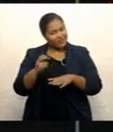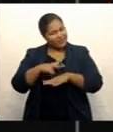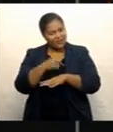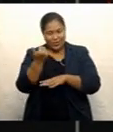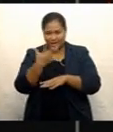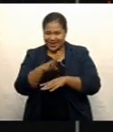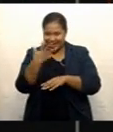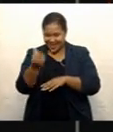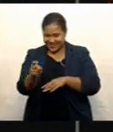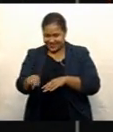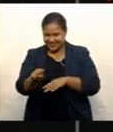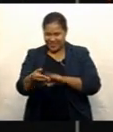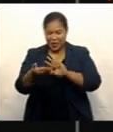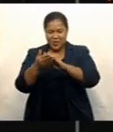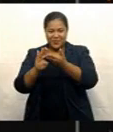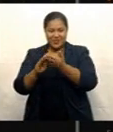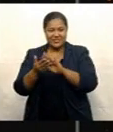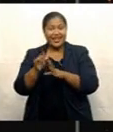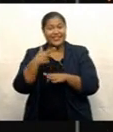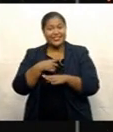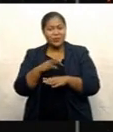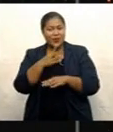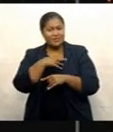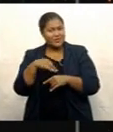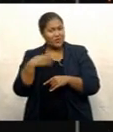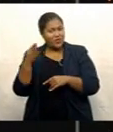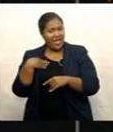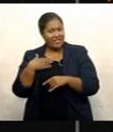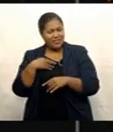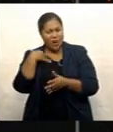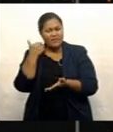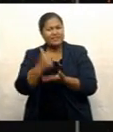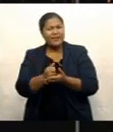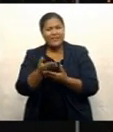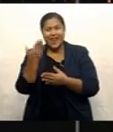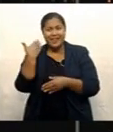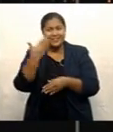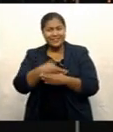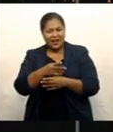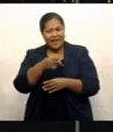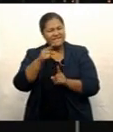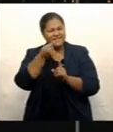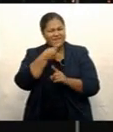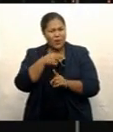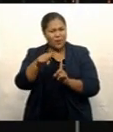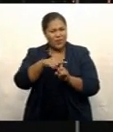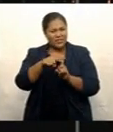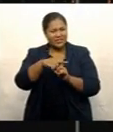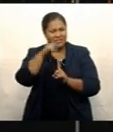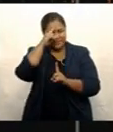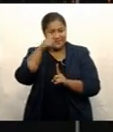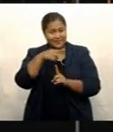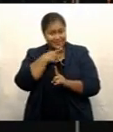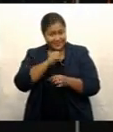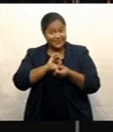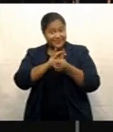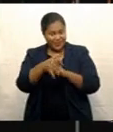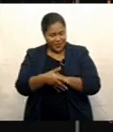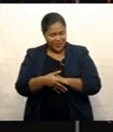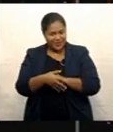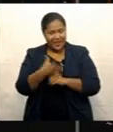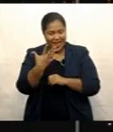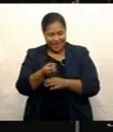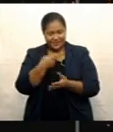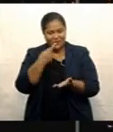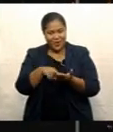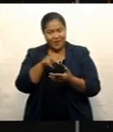their doorsteps. This follows the Ministry of Health's confirmation last night that a few positive COVID-19 cases